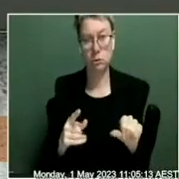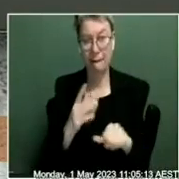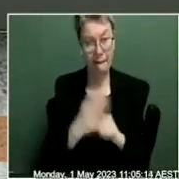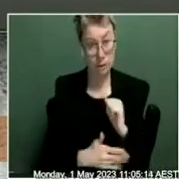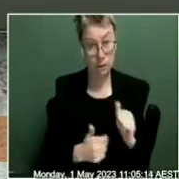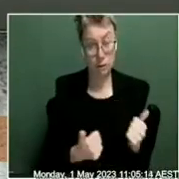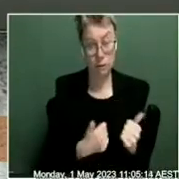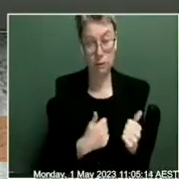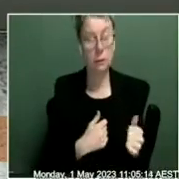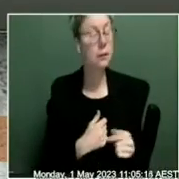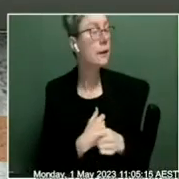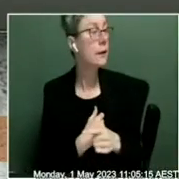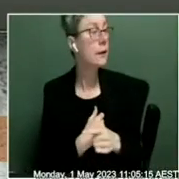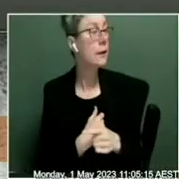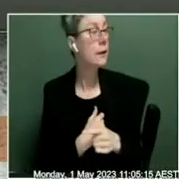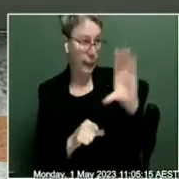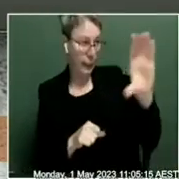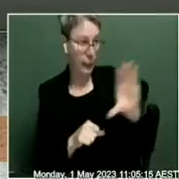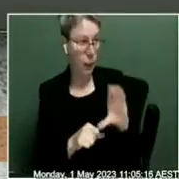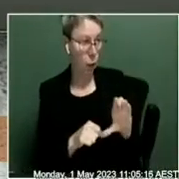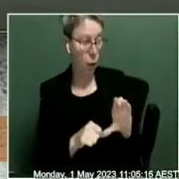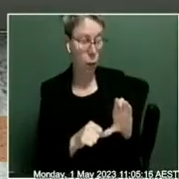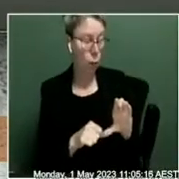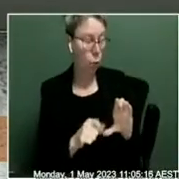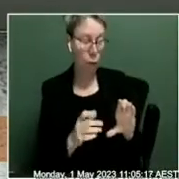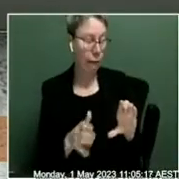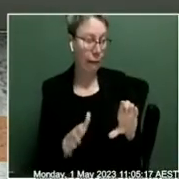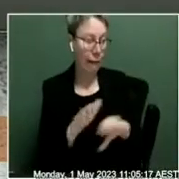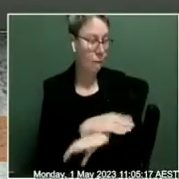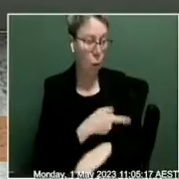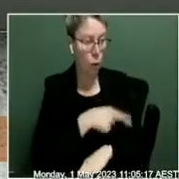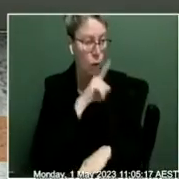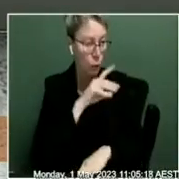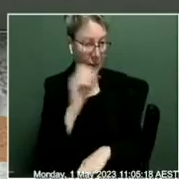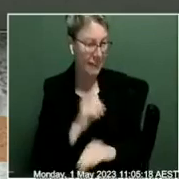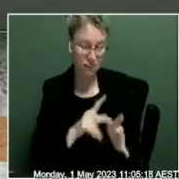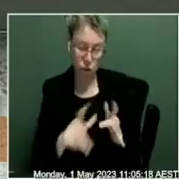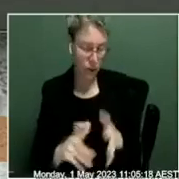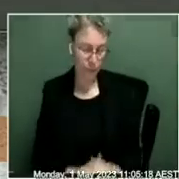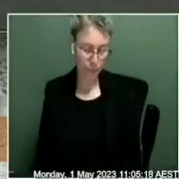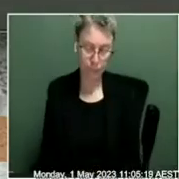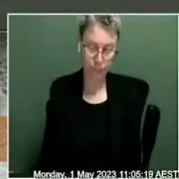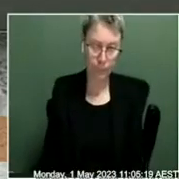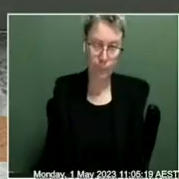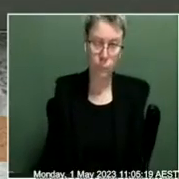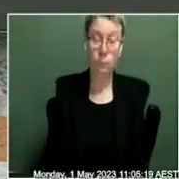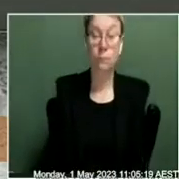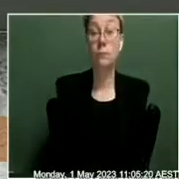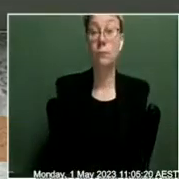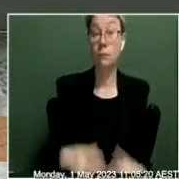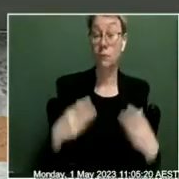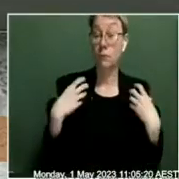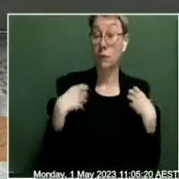Commissioners, it's 11 and I'm halfway through my questions